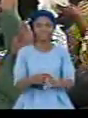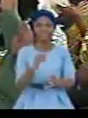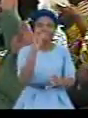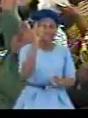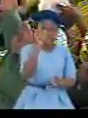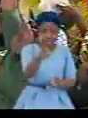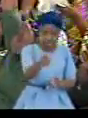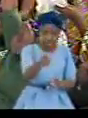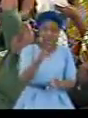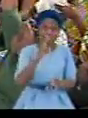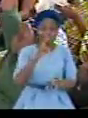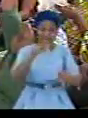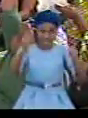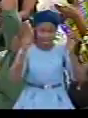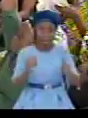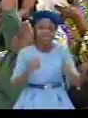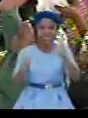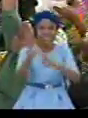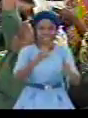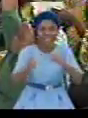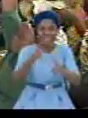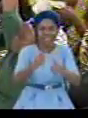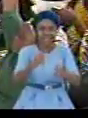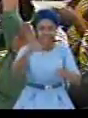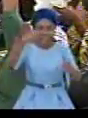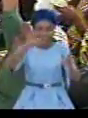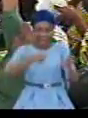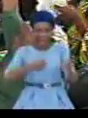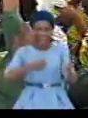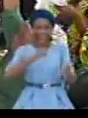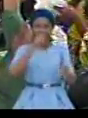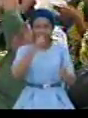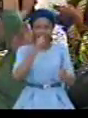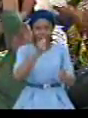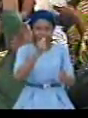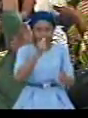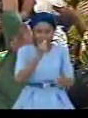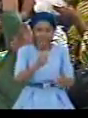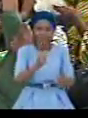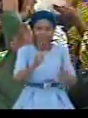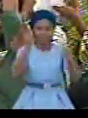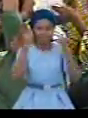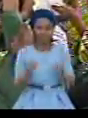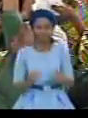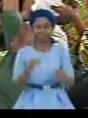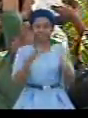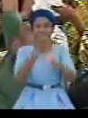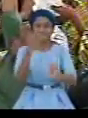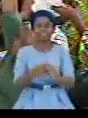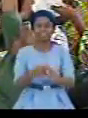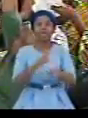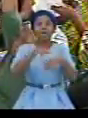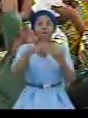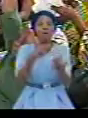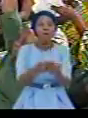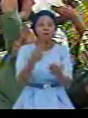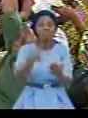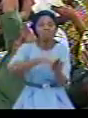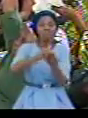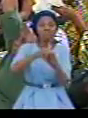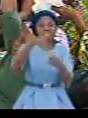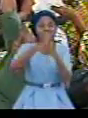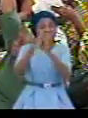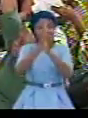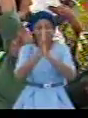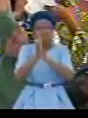Somebody there, say I am strong. All the weakness in prayer, everything is gone.